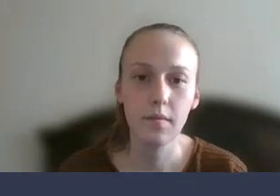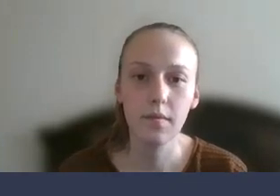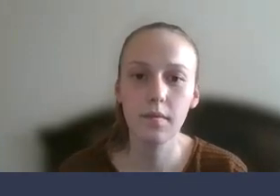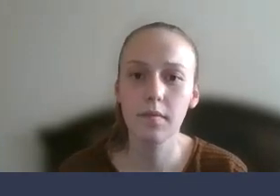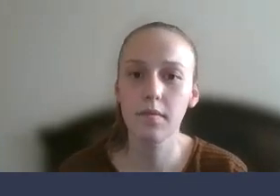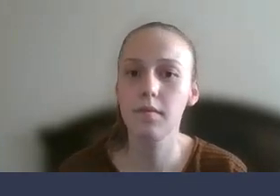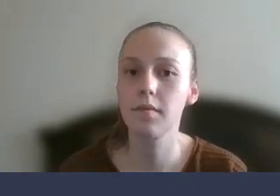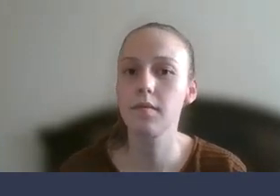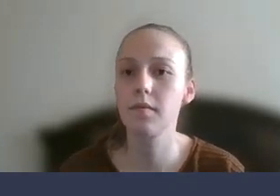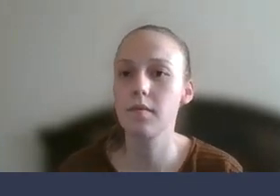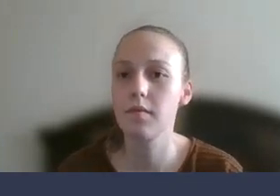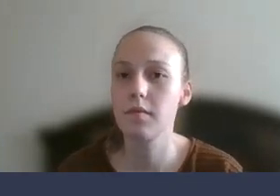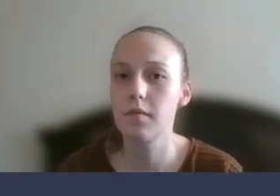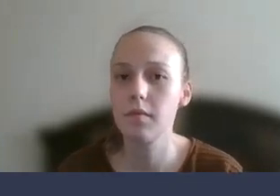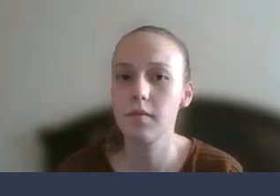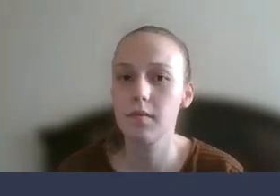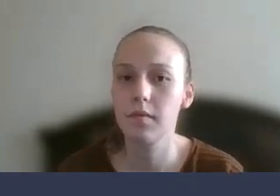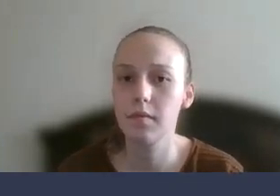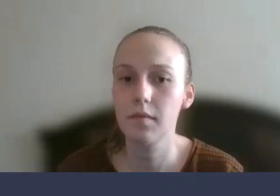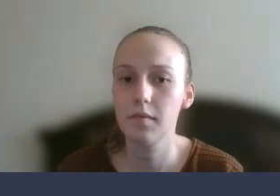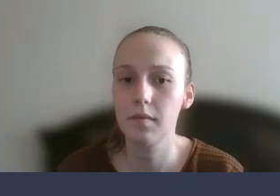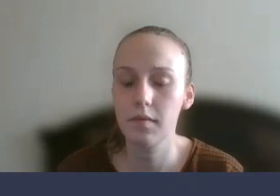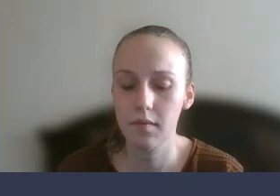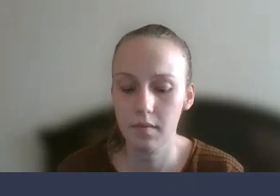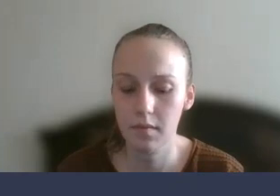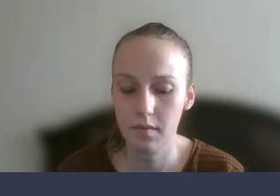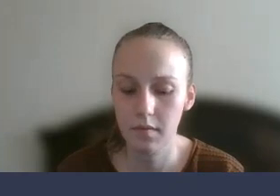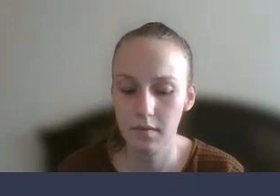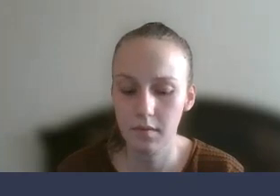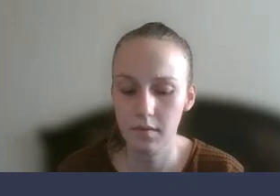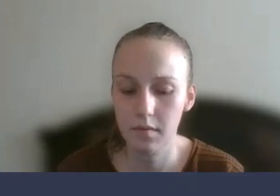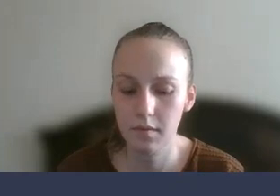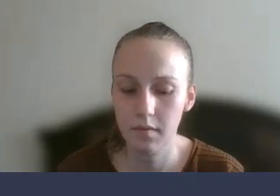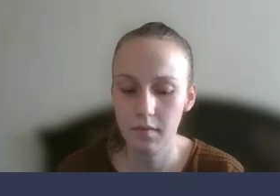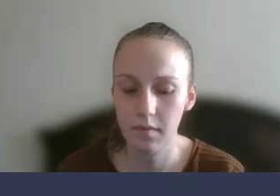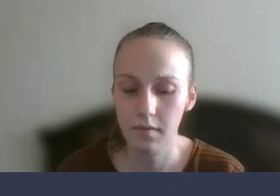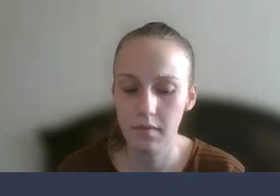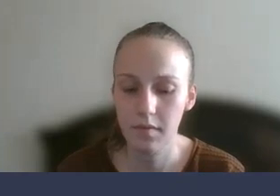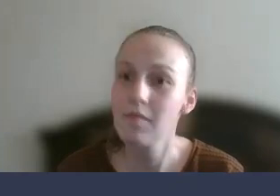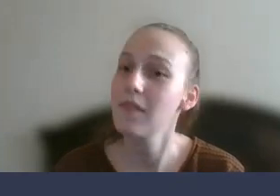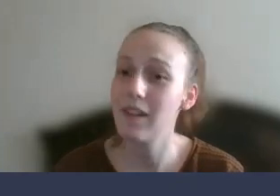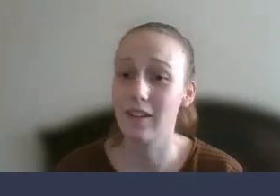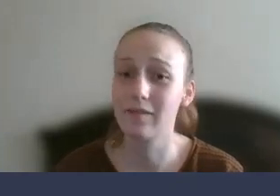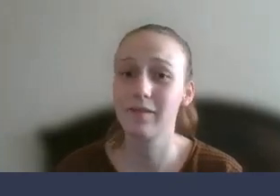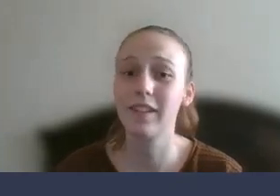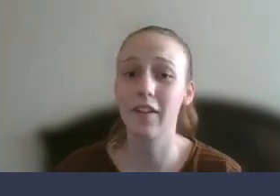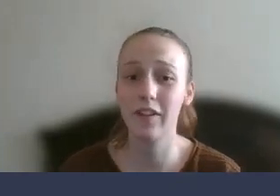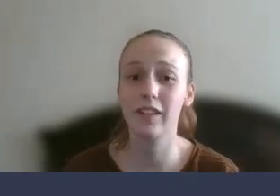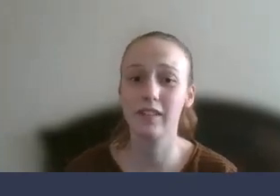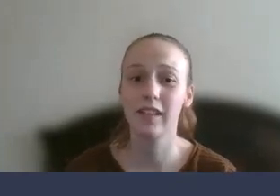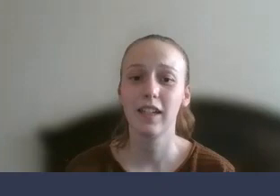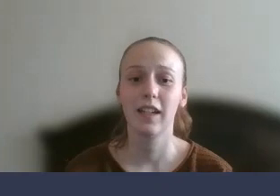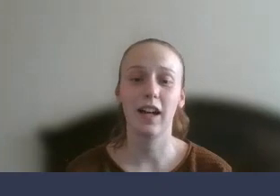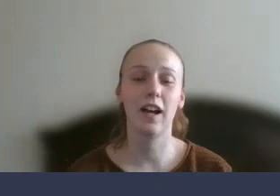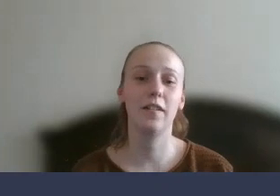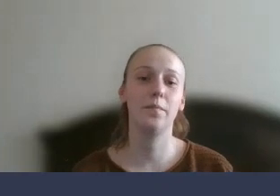I think one of the benefits could possibly be that they get to socialize with other kids, kind of, you know? Yeah,